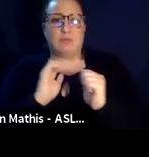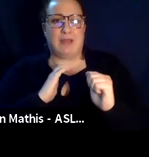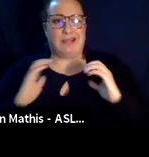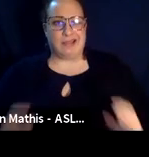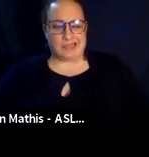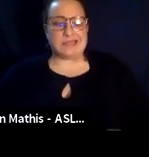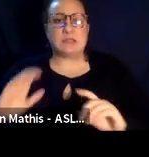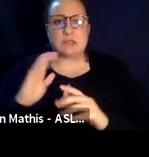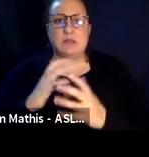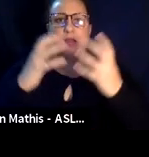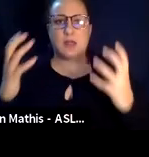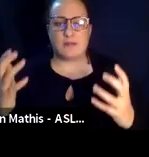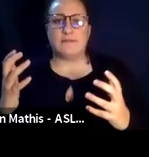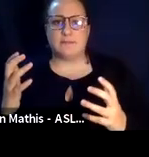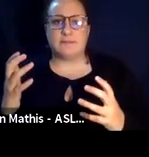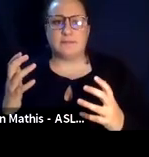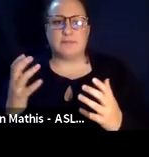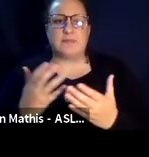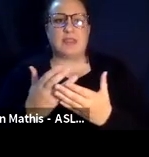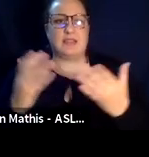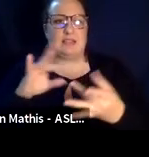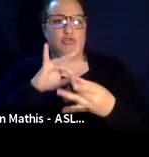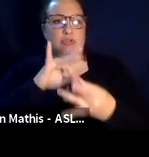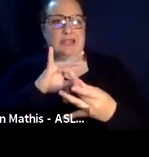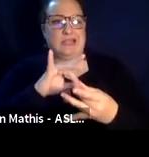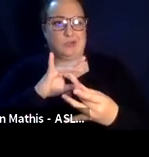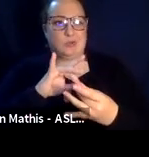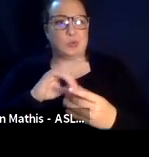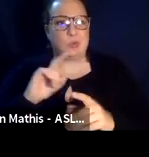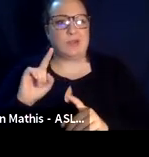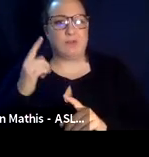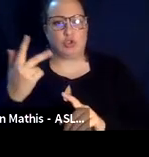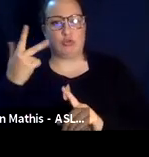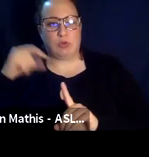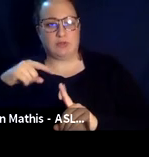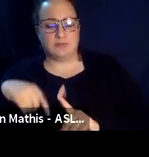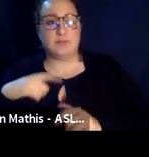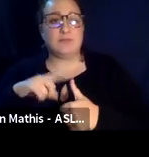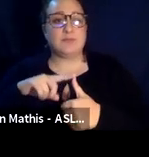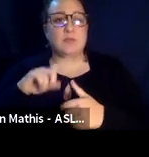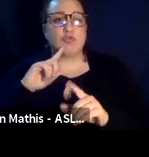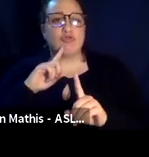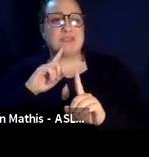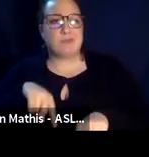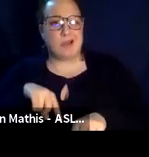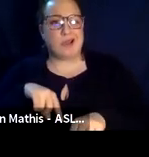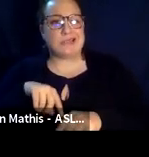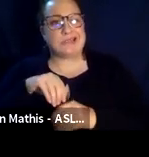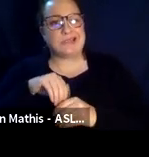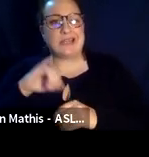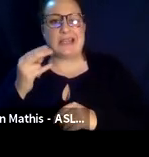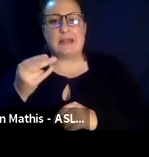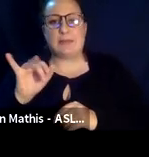of stuff comes up around these guys. So the first one is response inhibition, and that's